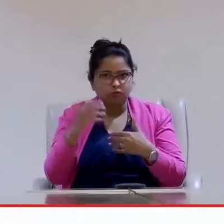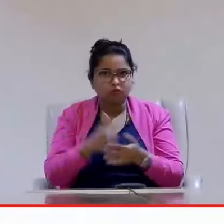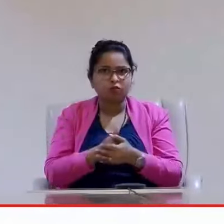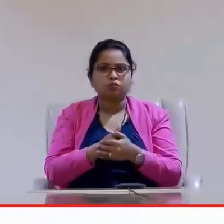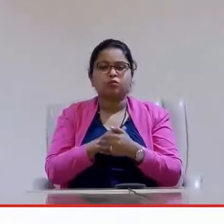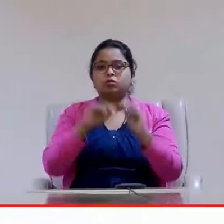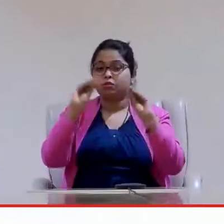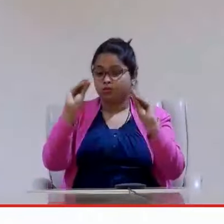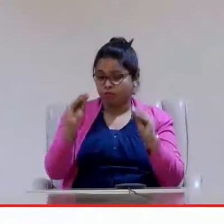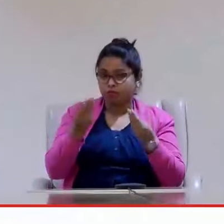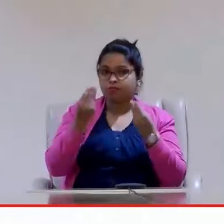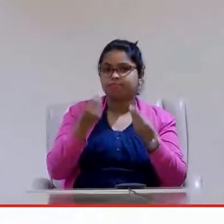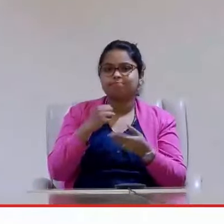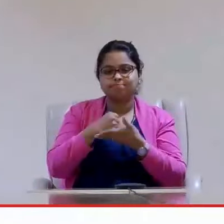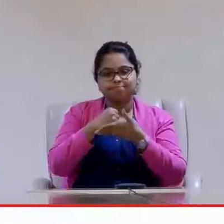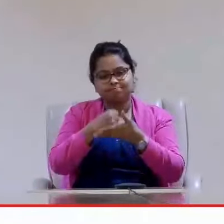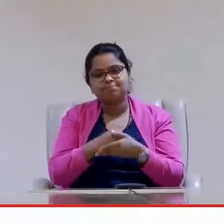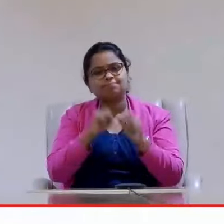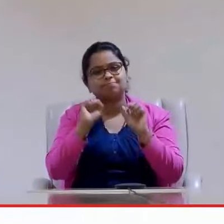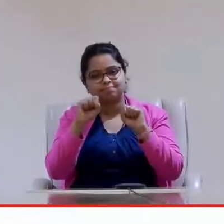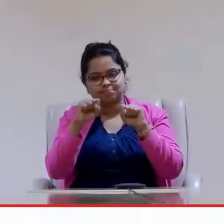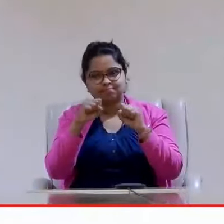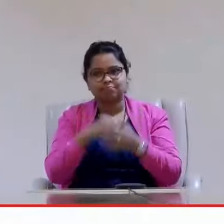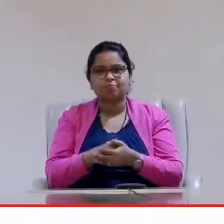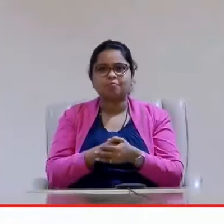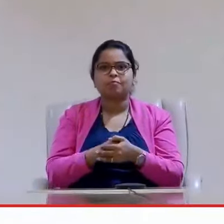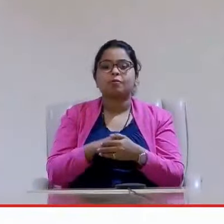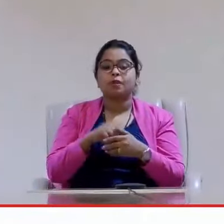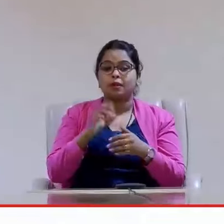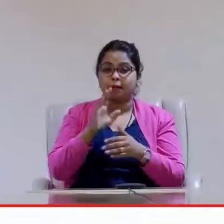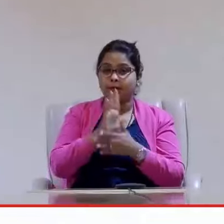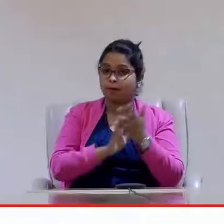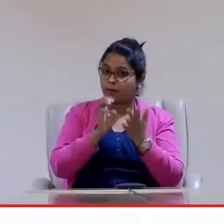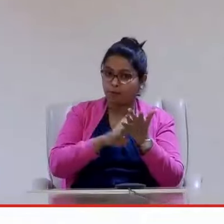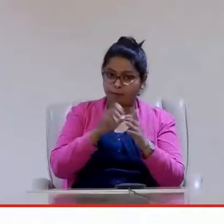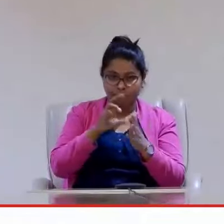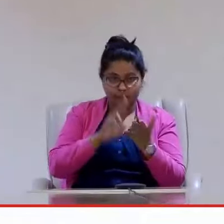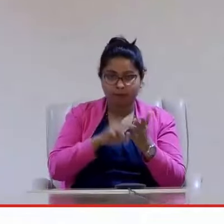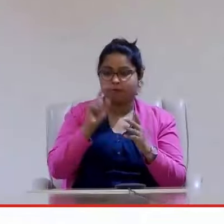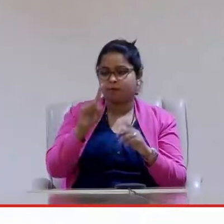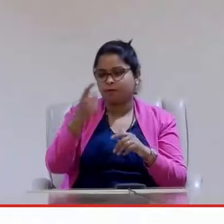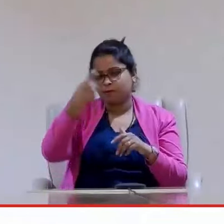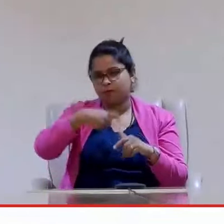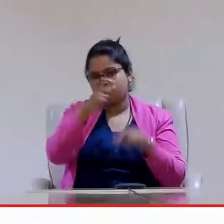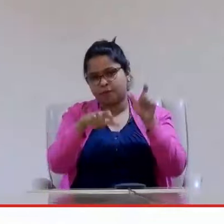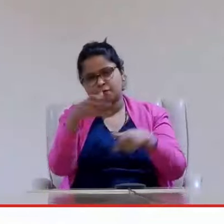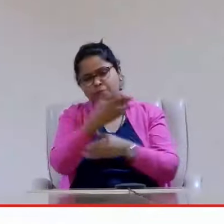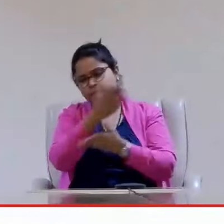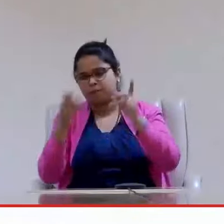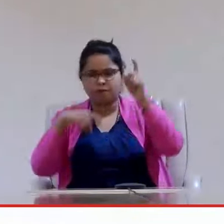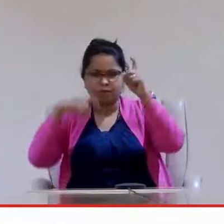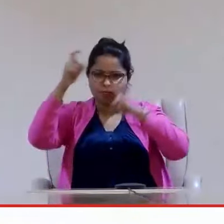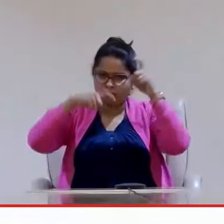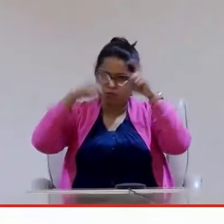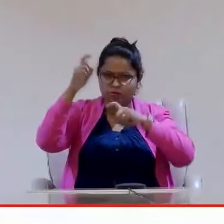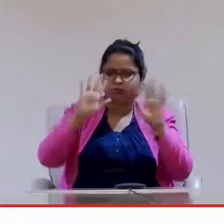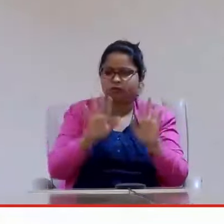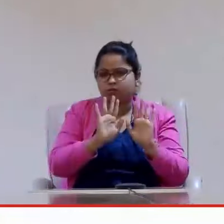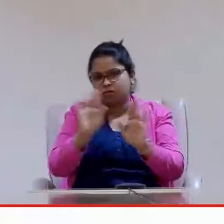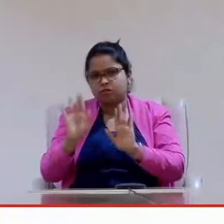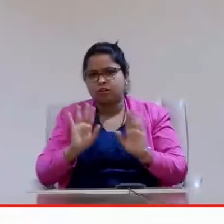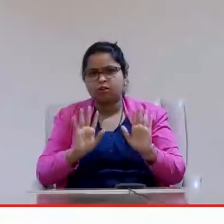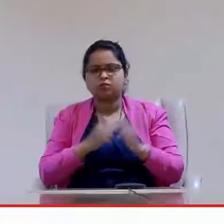helps in long run. And it is all about being human. End of the day, we are humans, emotions, sentiments, everybody has.